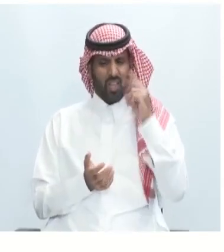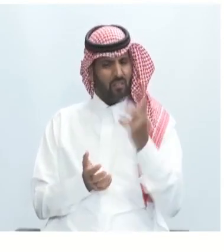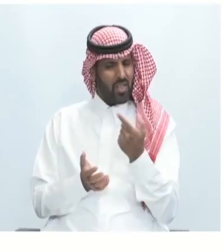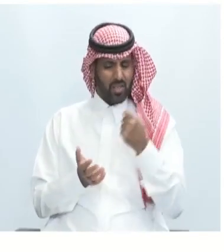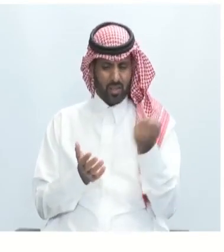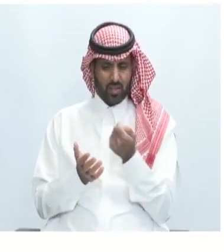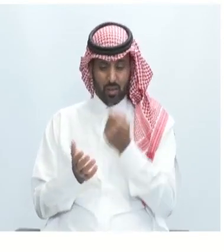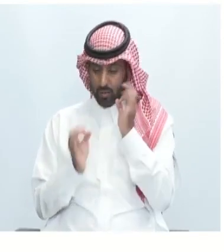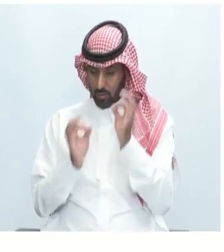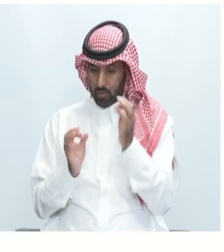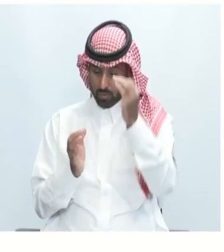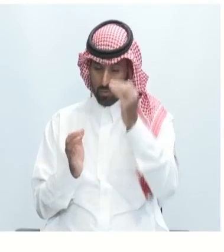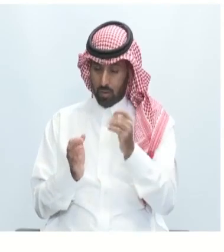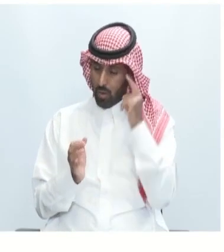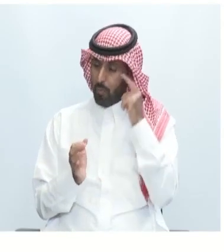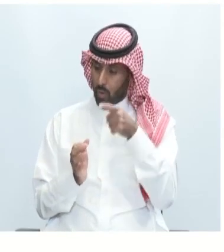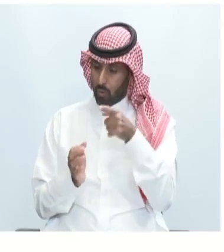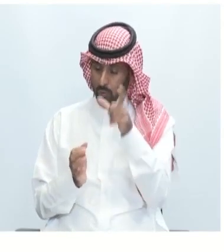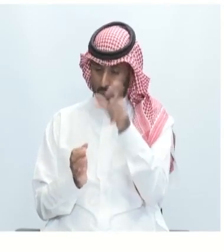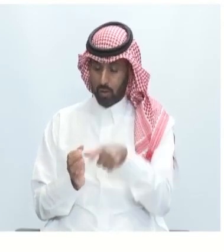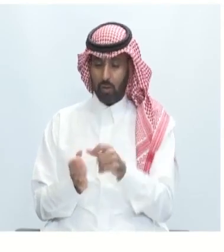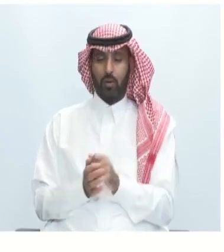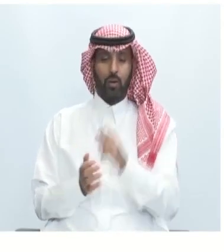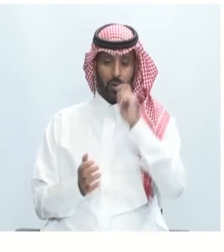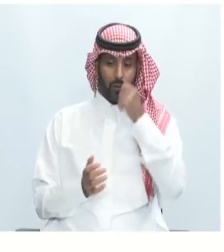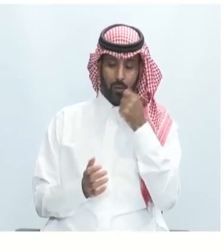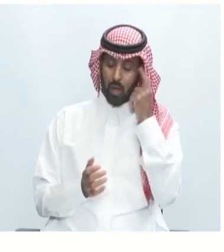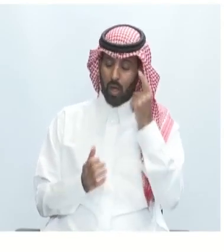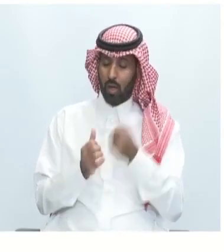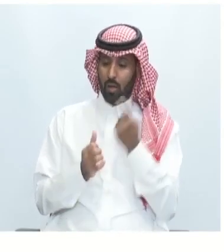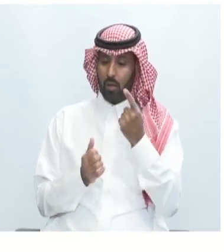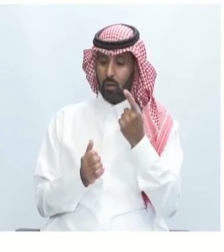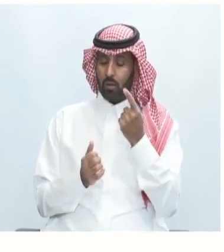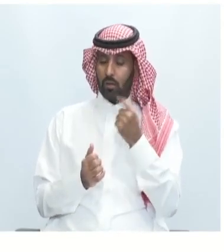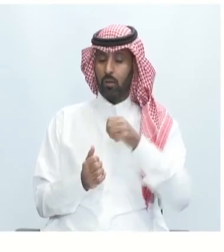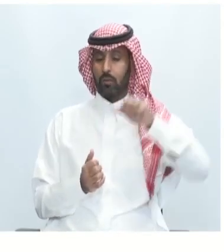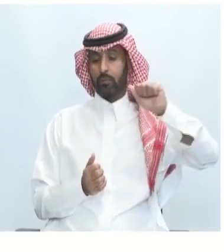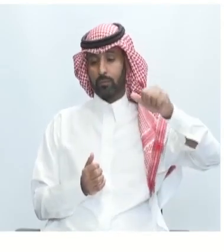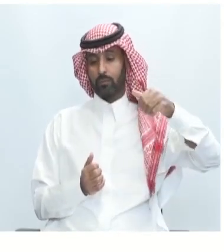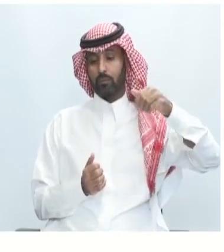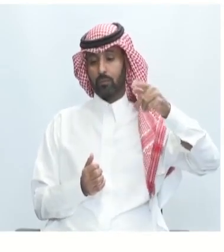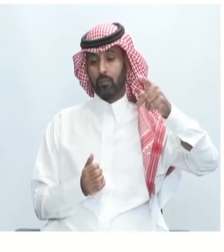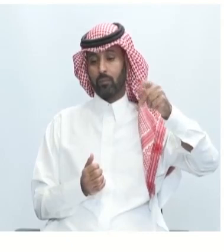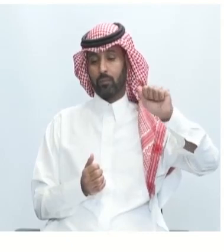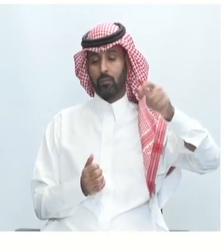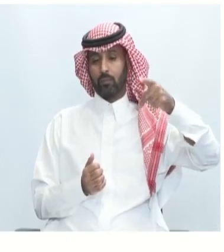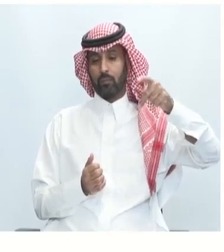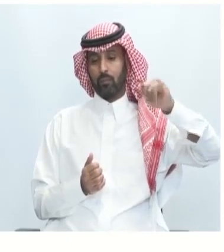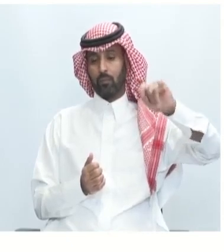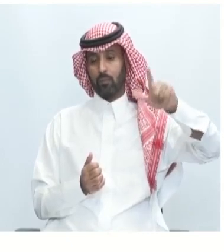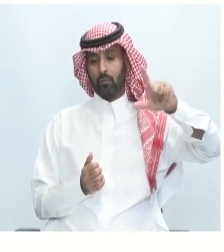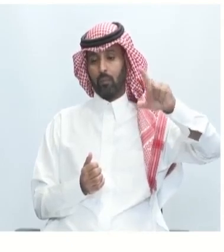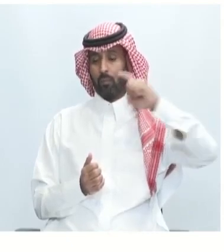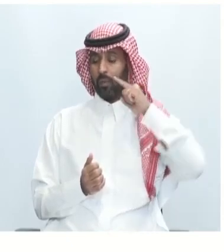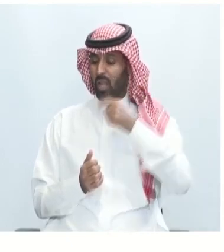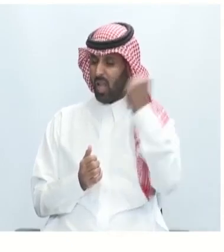it in a full passive sentence? As the first one is already done, a killer has been sentenced to